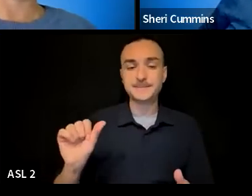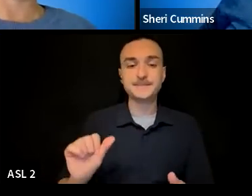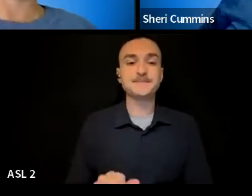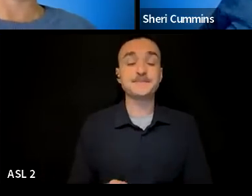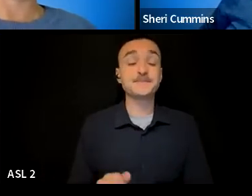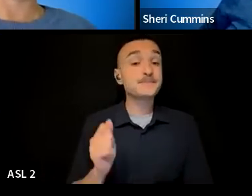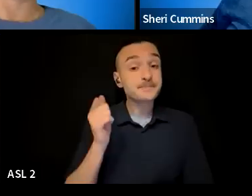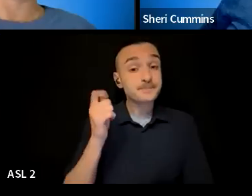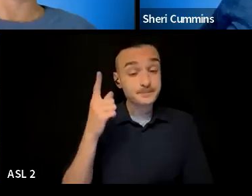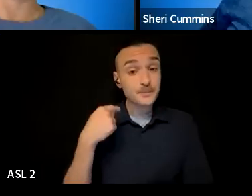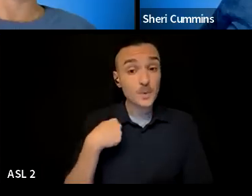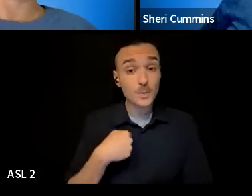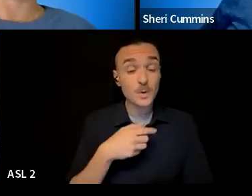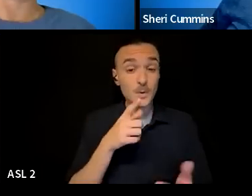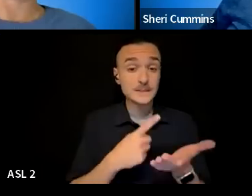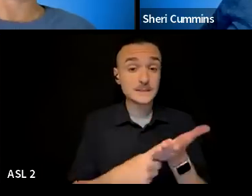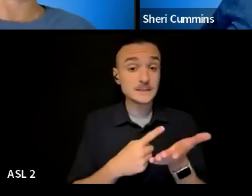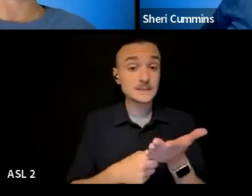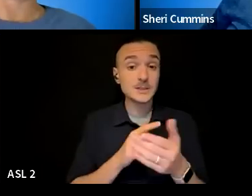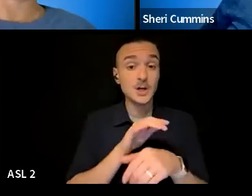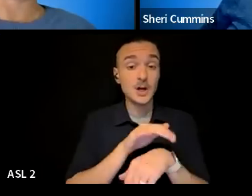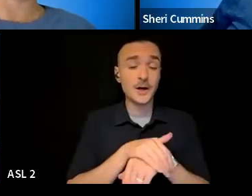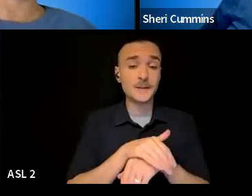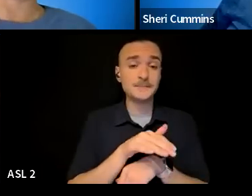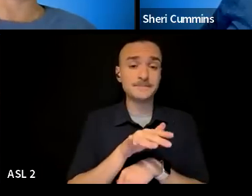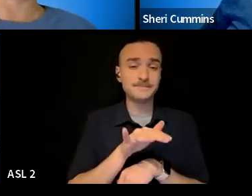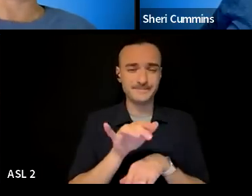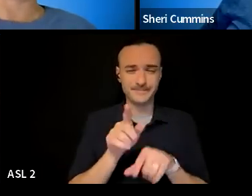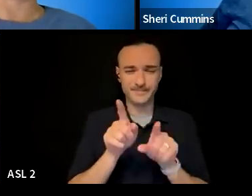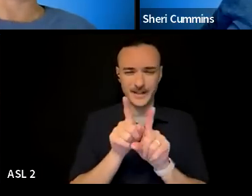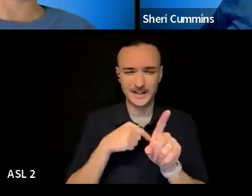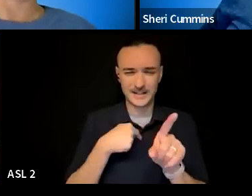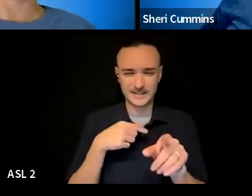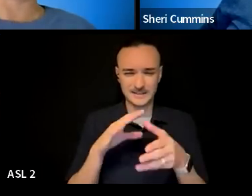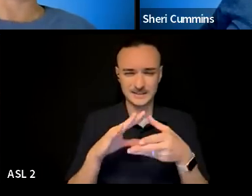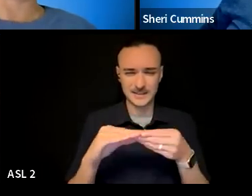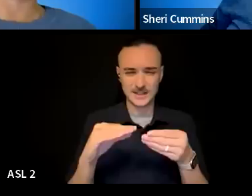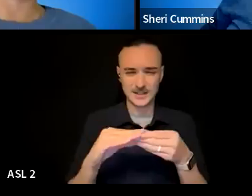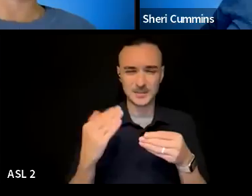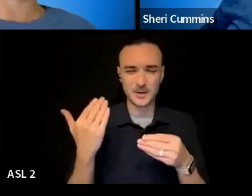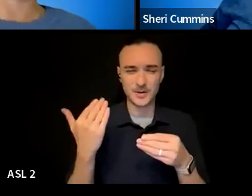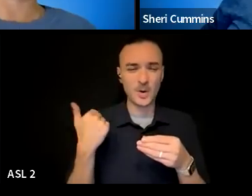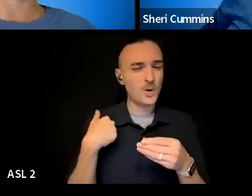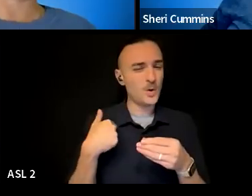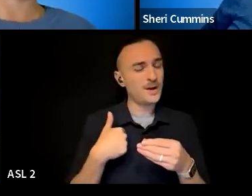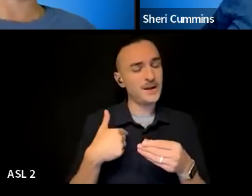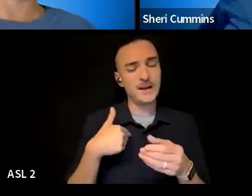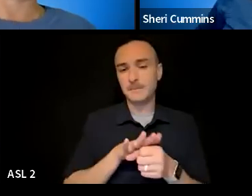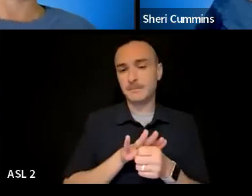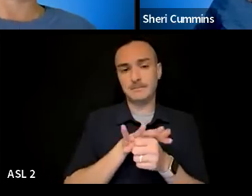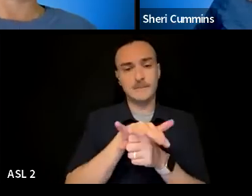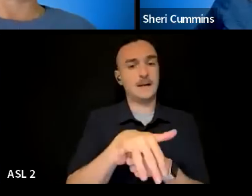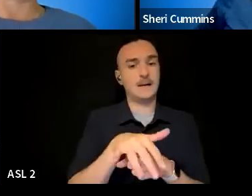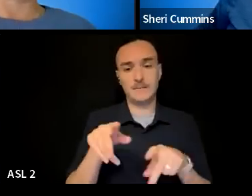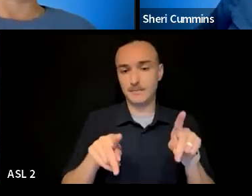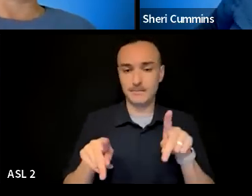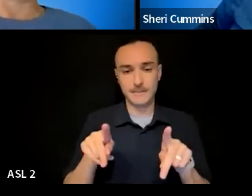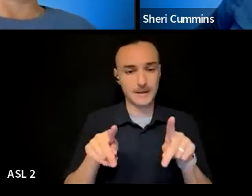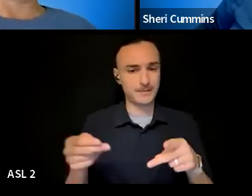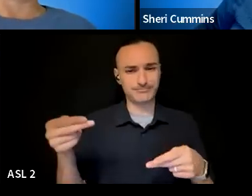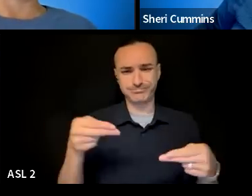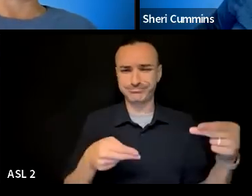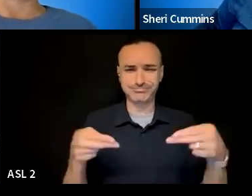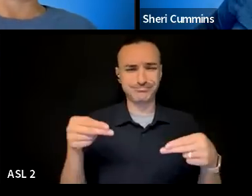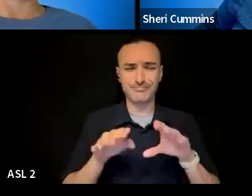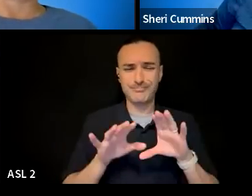to discuss, as I mentioned earlier, we've got plenty of attendees that have joined us from around the